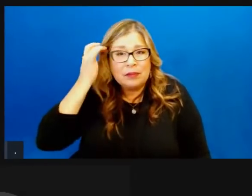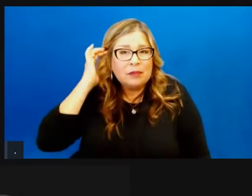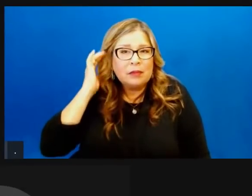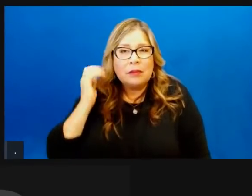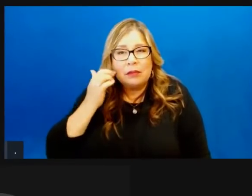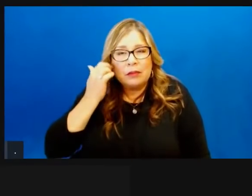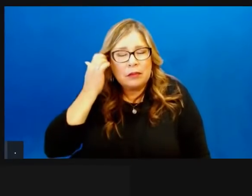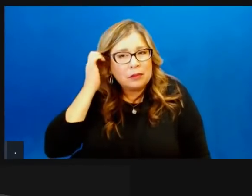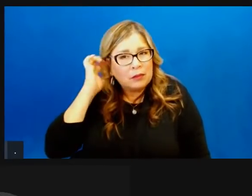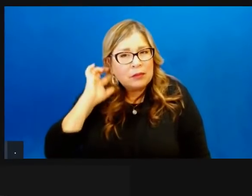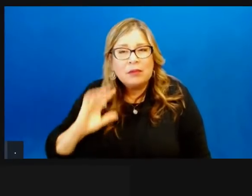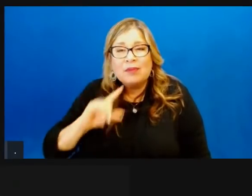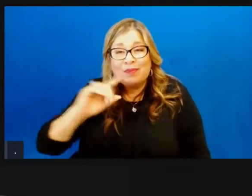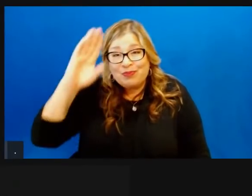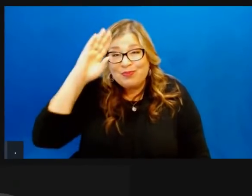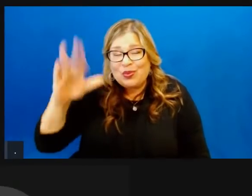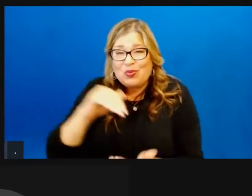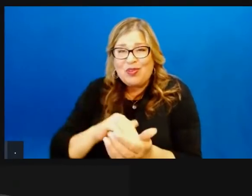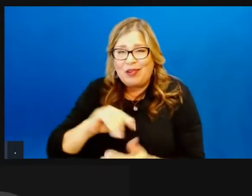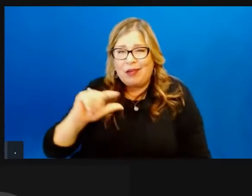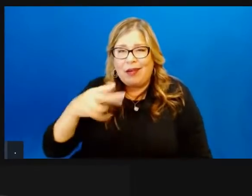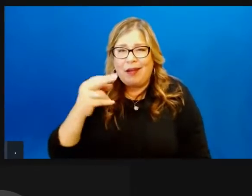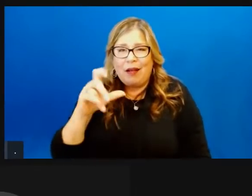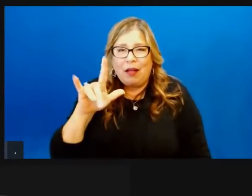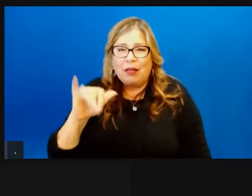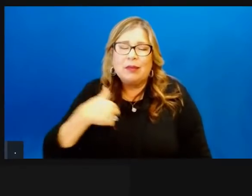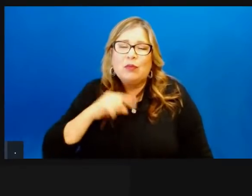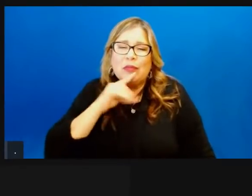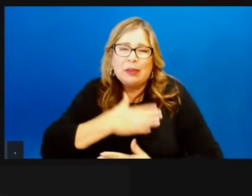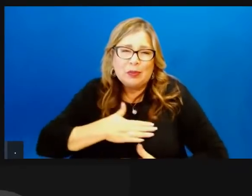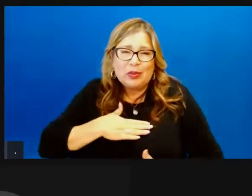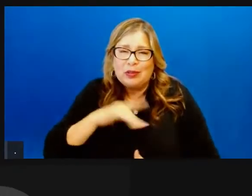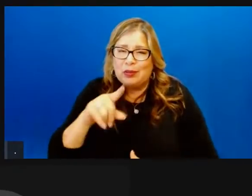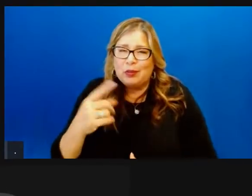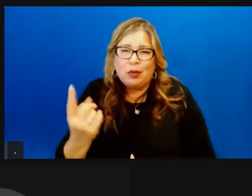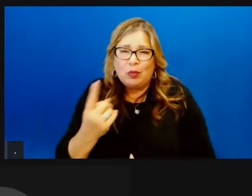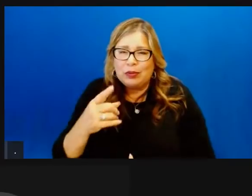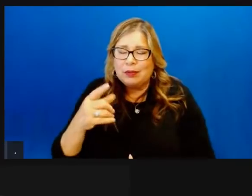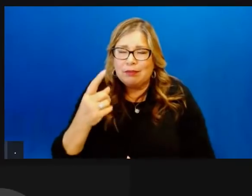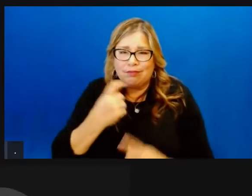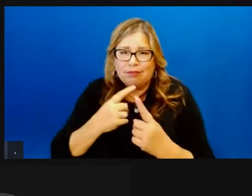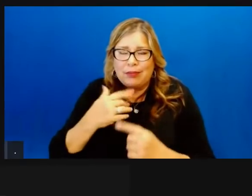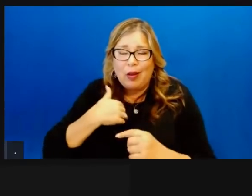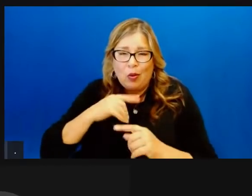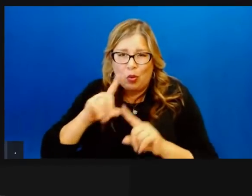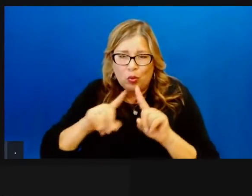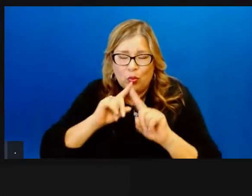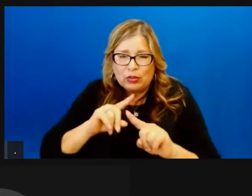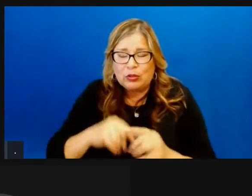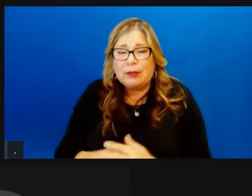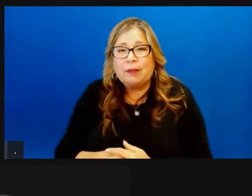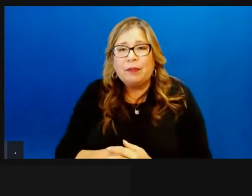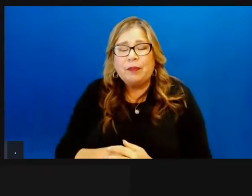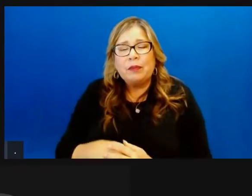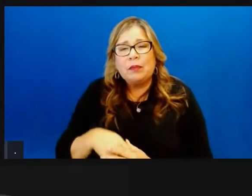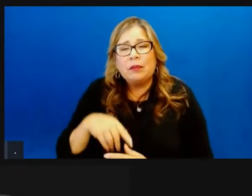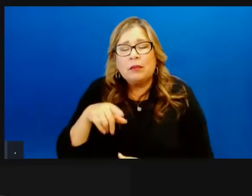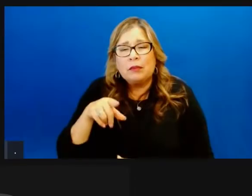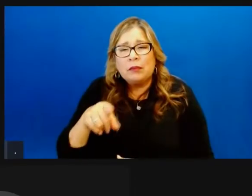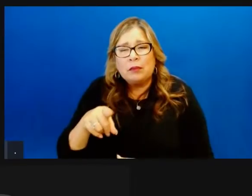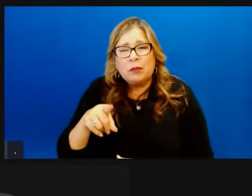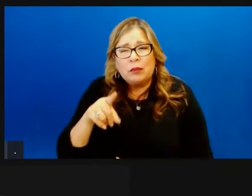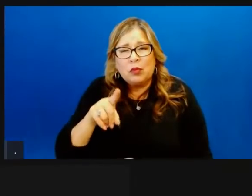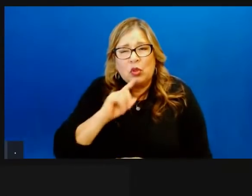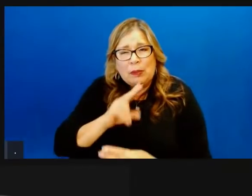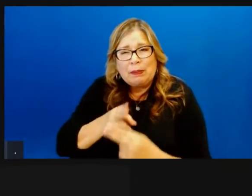Hi, Dr. Ghaly. As always, we really appreciate you taking our questions. You hinted on it on the last part of this press conference, but